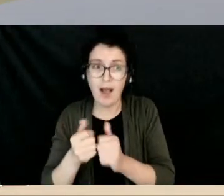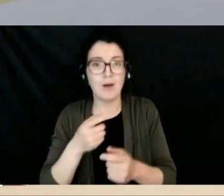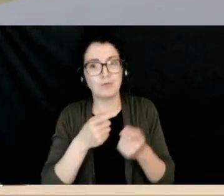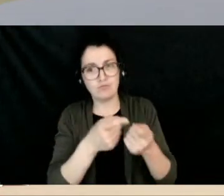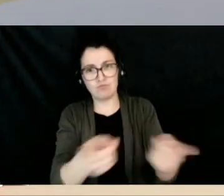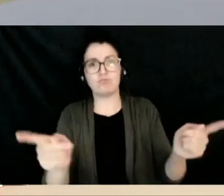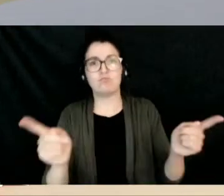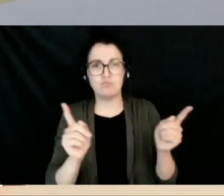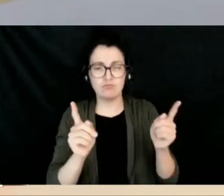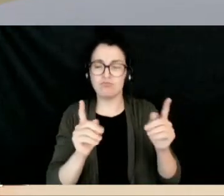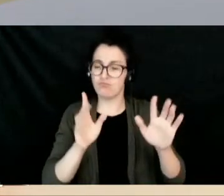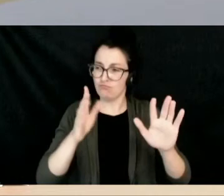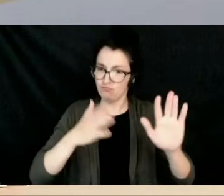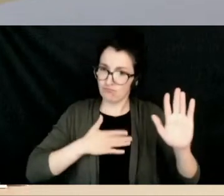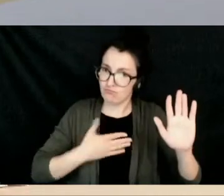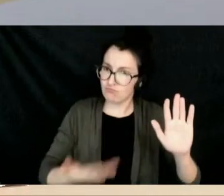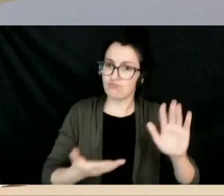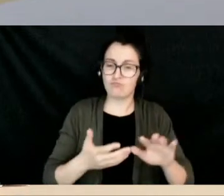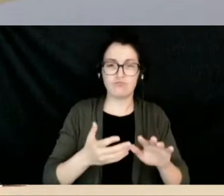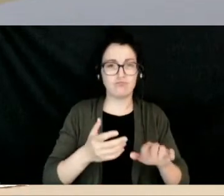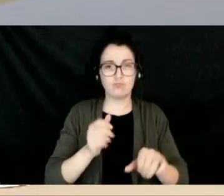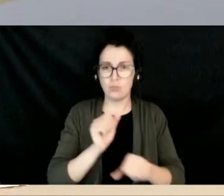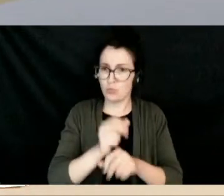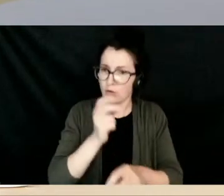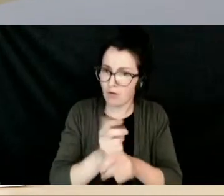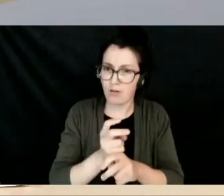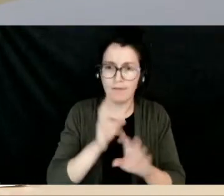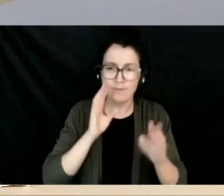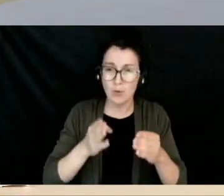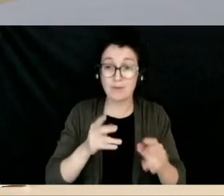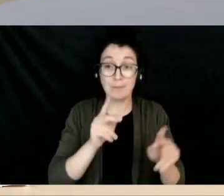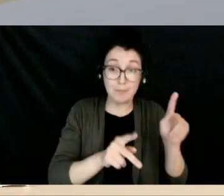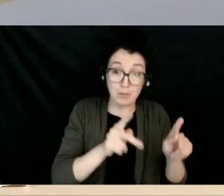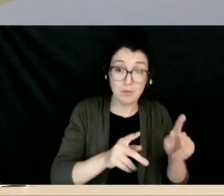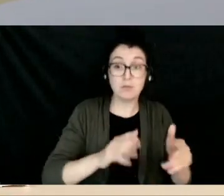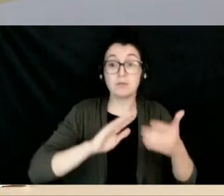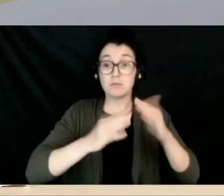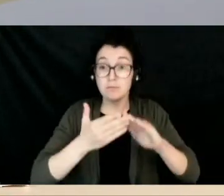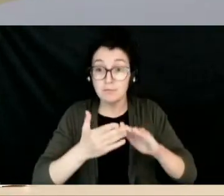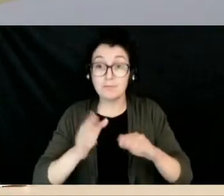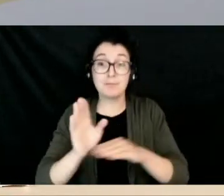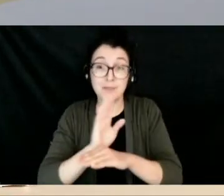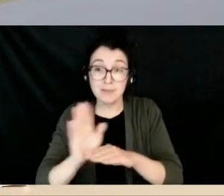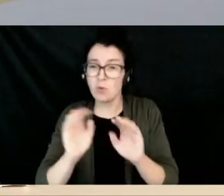islanders, businesses, organizations, municipalities, and community.